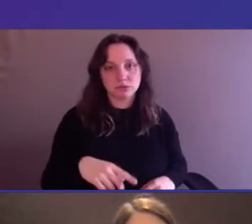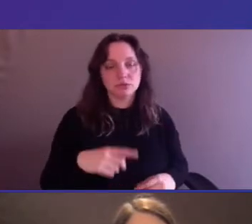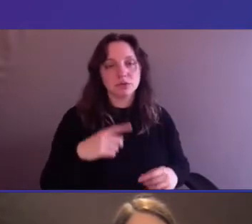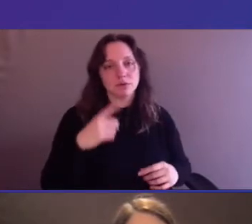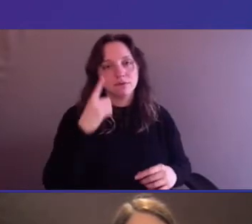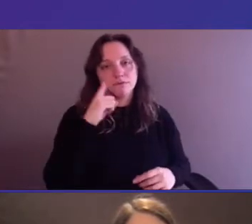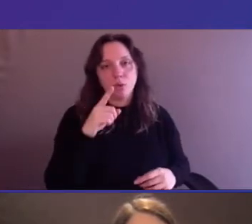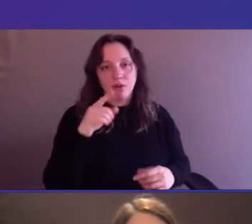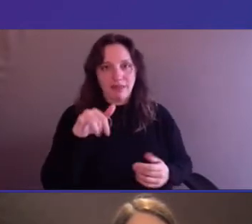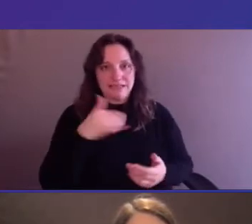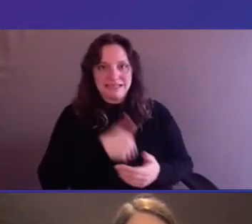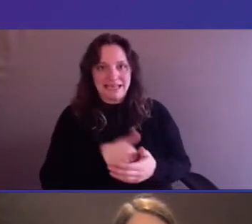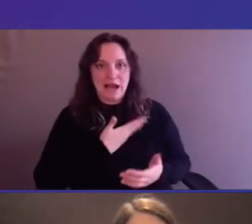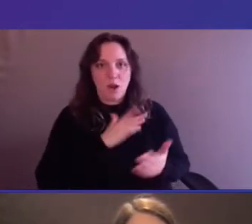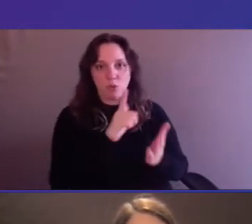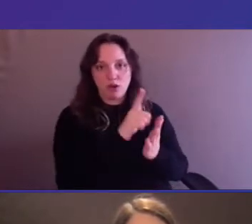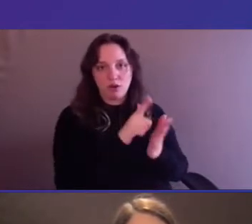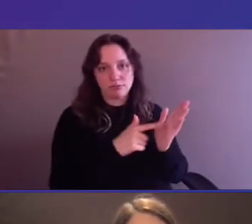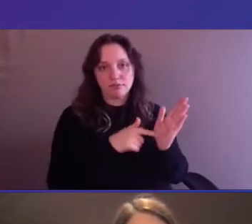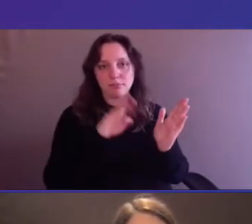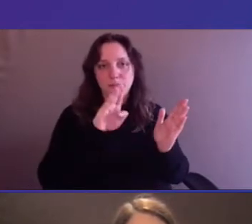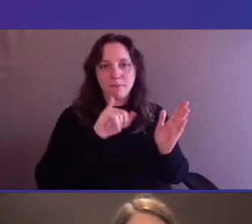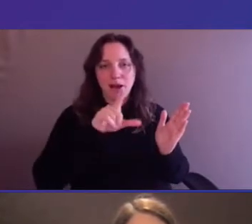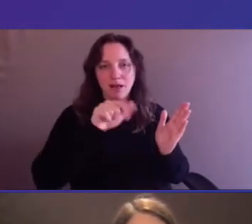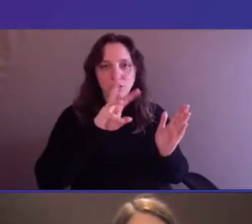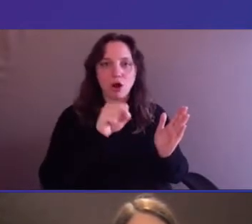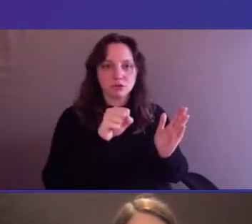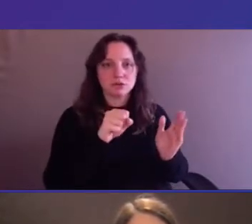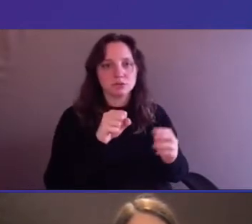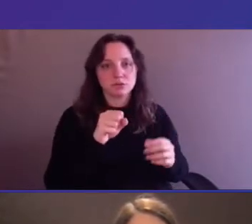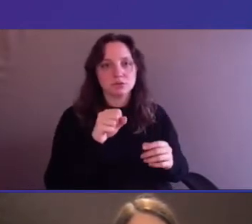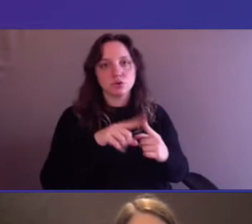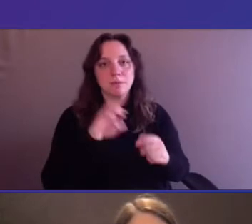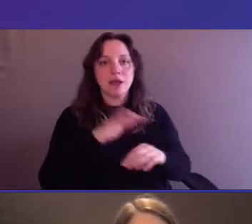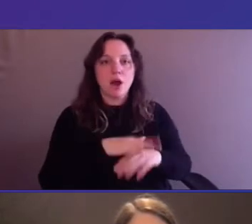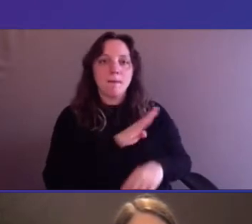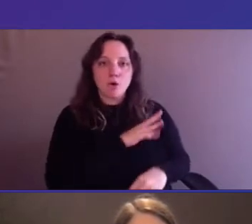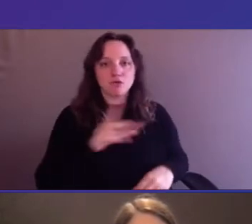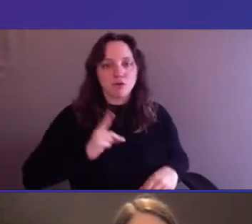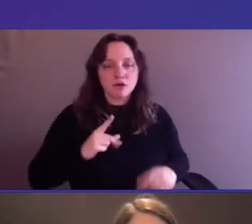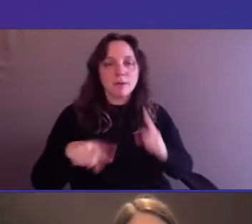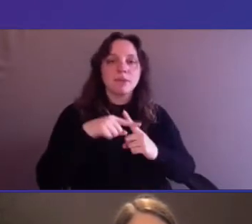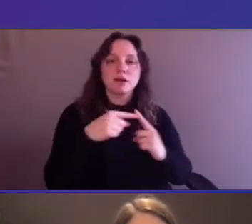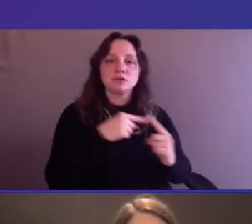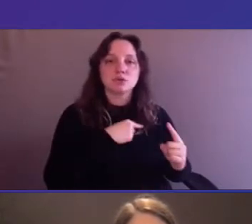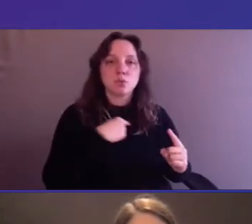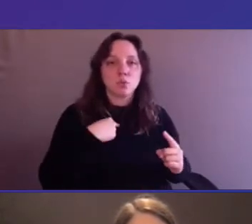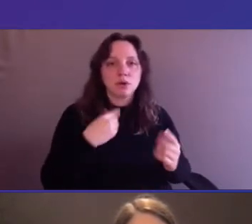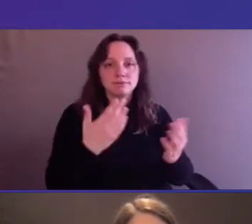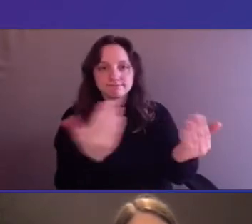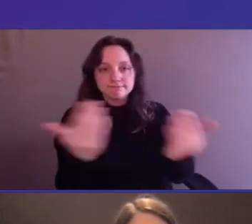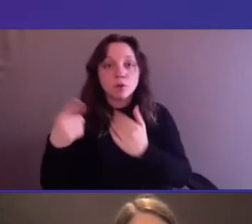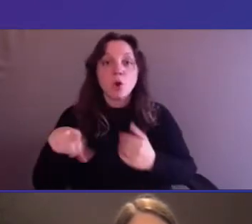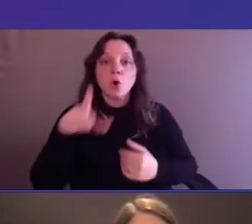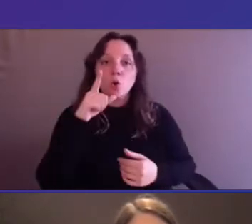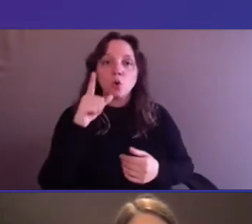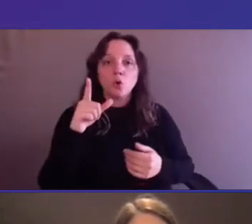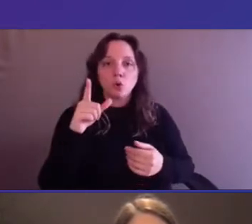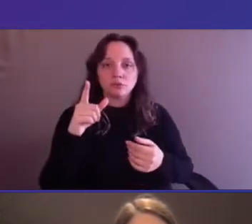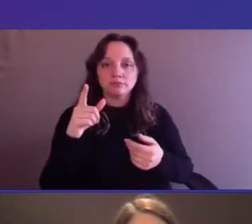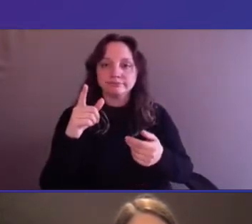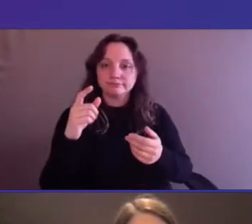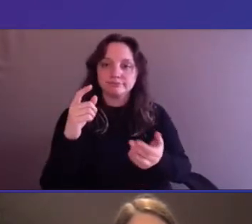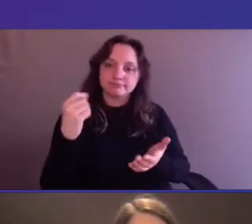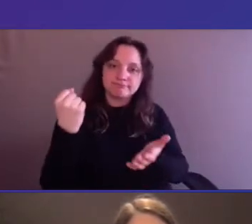the tribally enrolled community, in particular with people who are from the Native nations. So to affirm those traditional values in